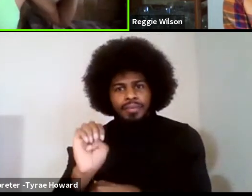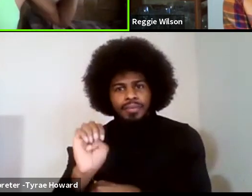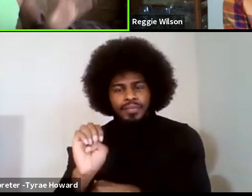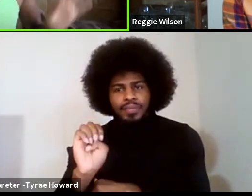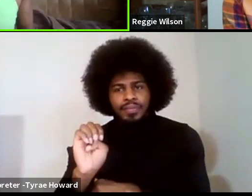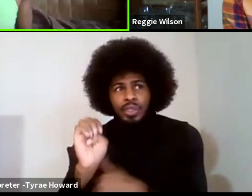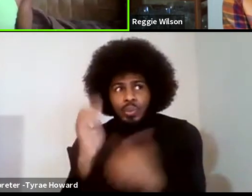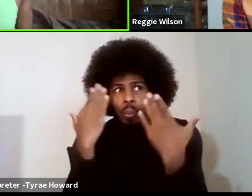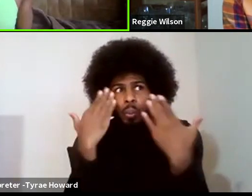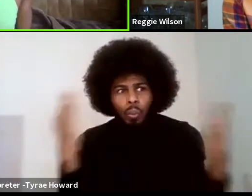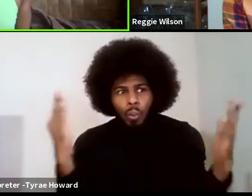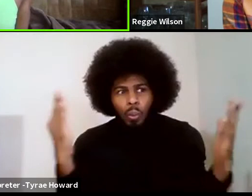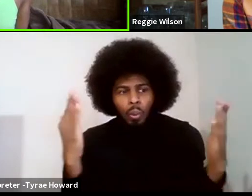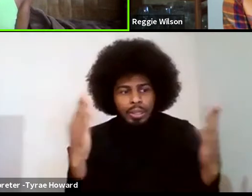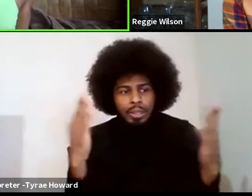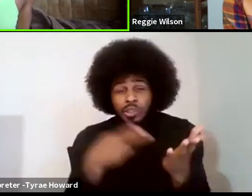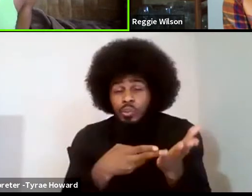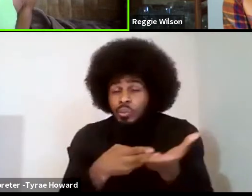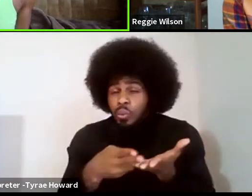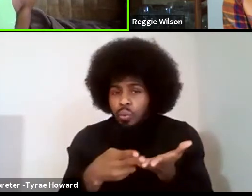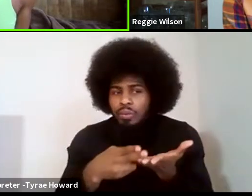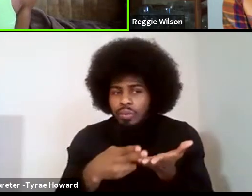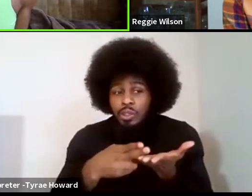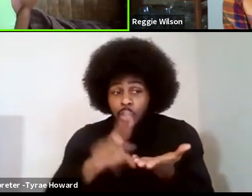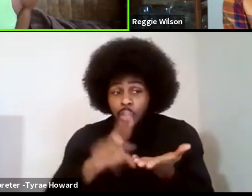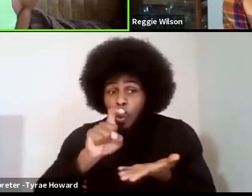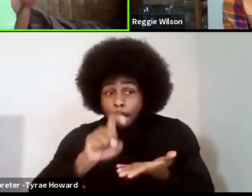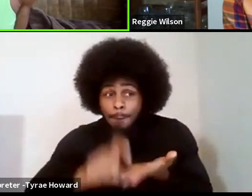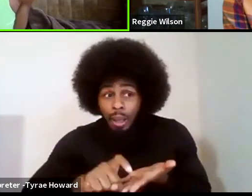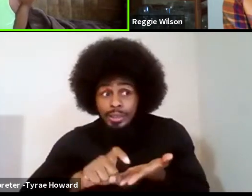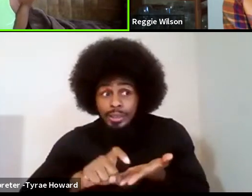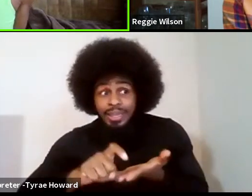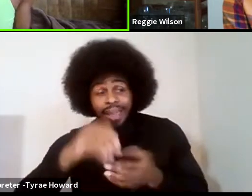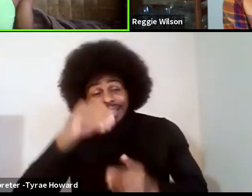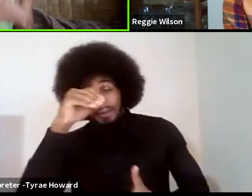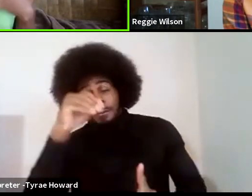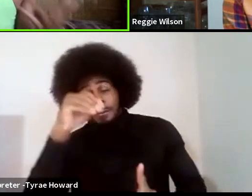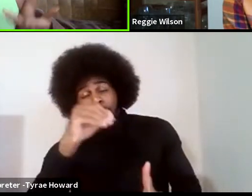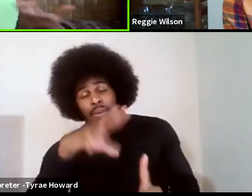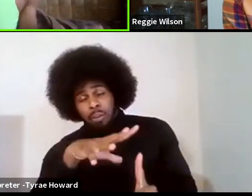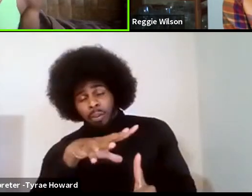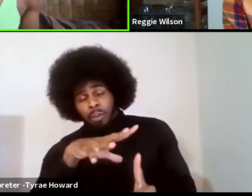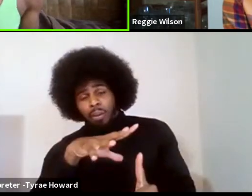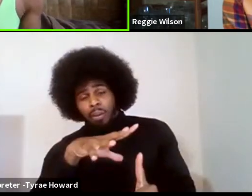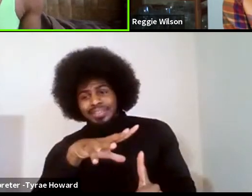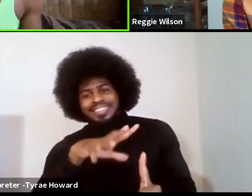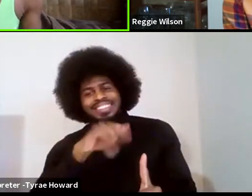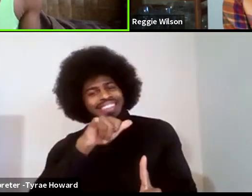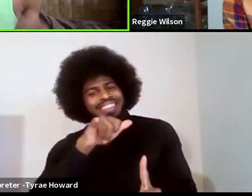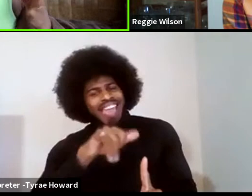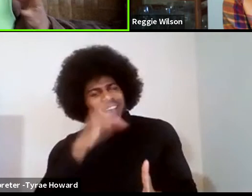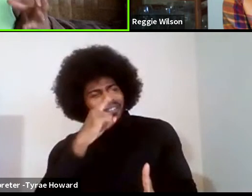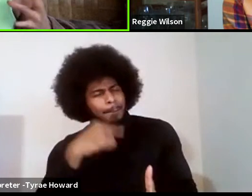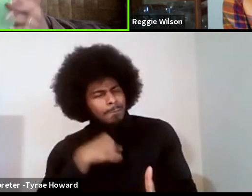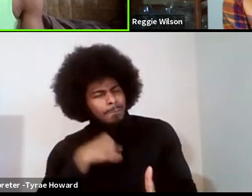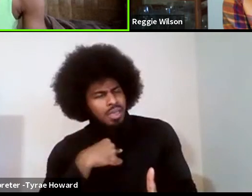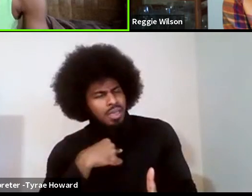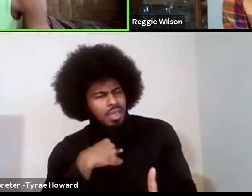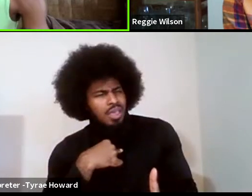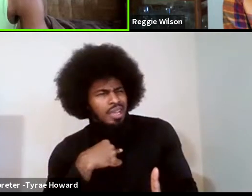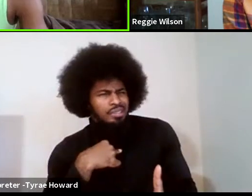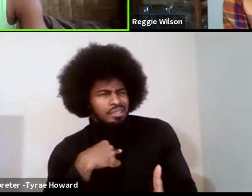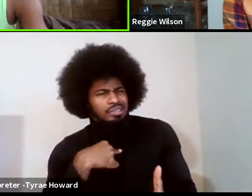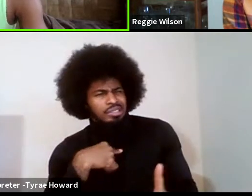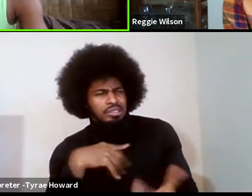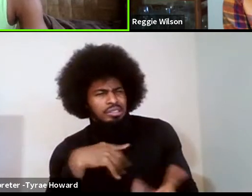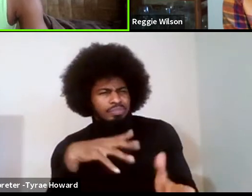what the truth is until we actually shed light on that. I think that is a sort of mentorship for me, just that philosophy